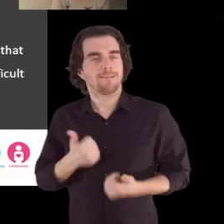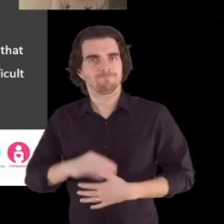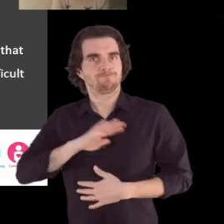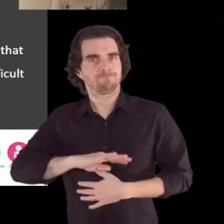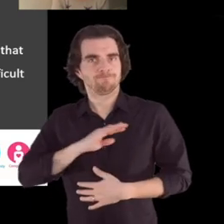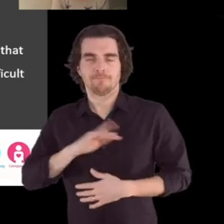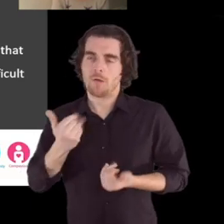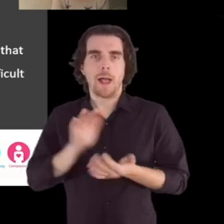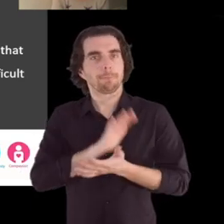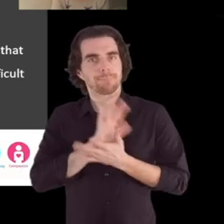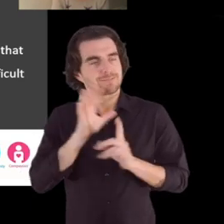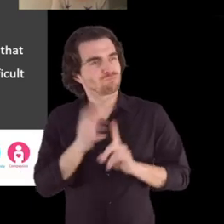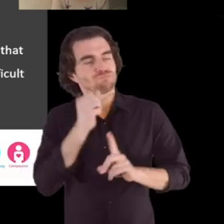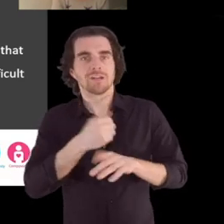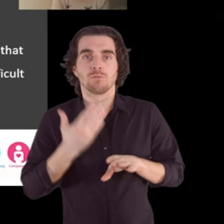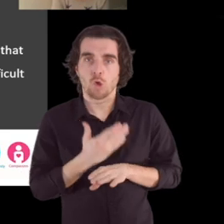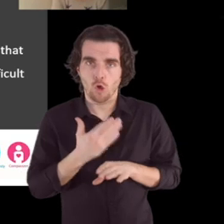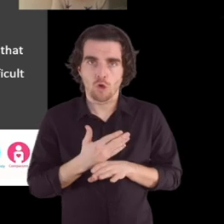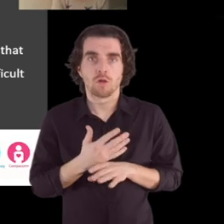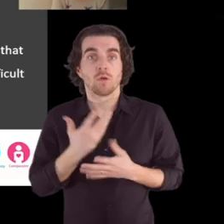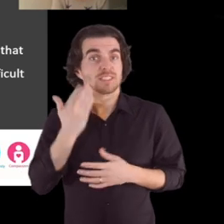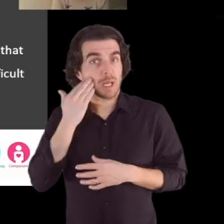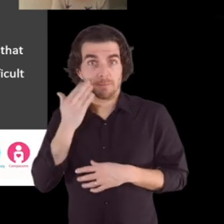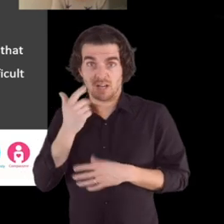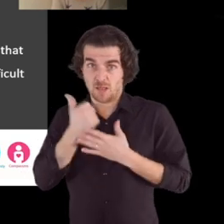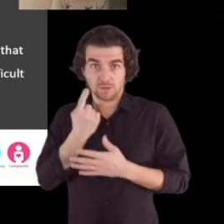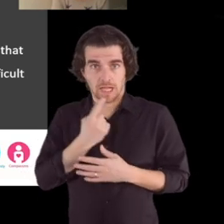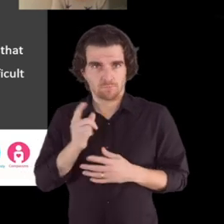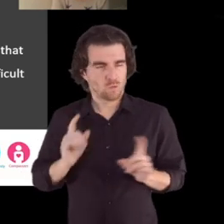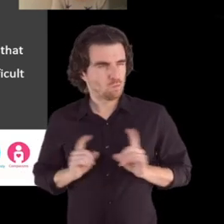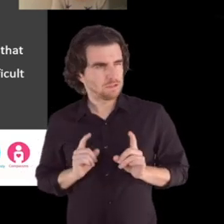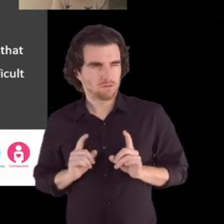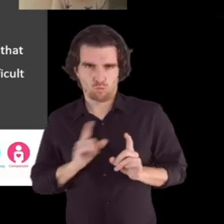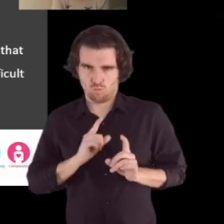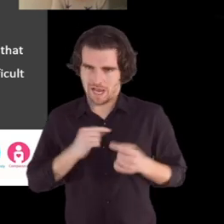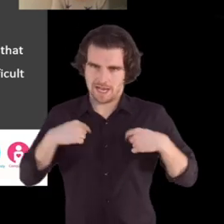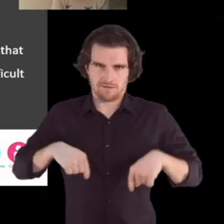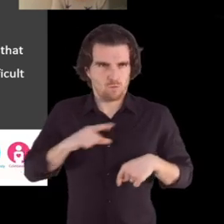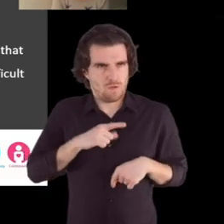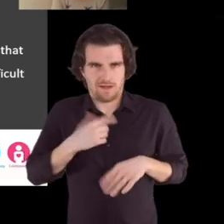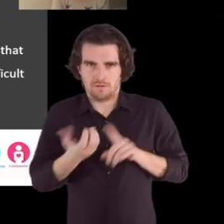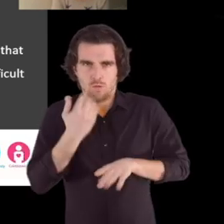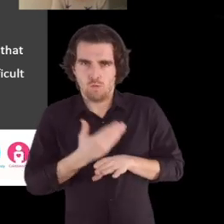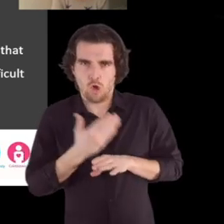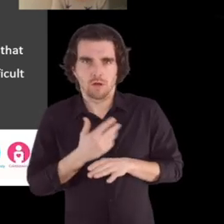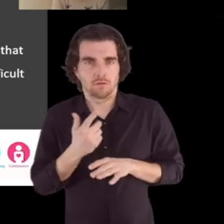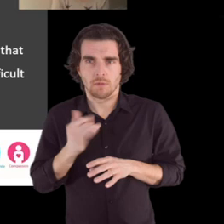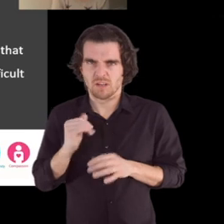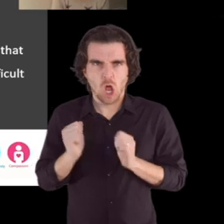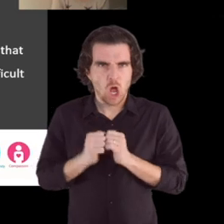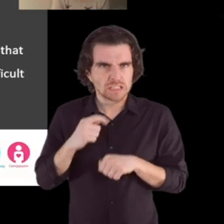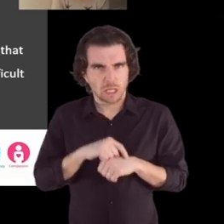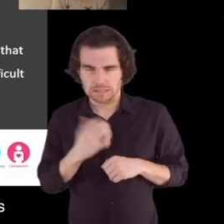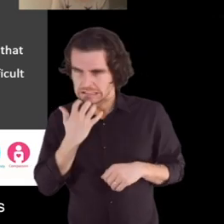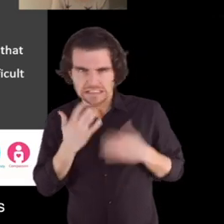when we do this, we feel a lot more content and fulfilled in the work that we're doing. So put simply, it can really just help you remind yourself, you know, why you're doing what you're